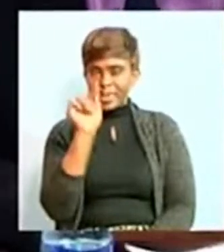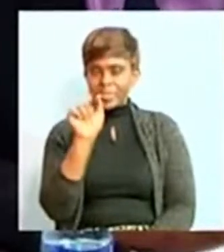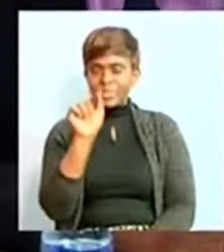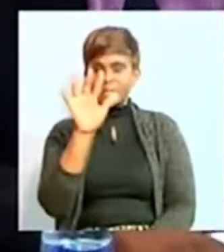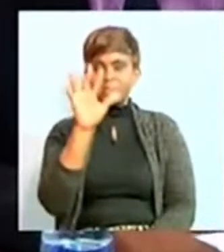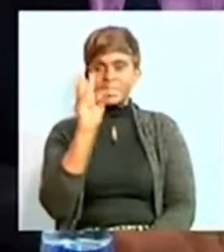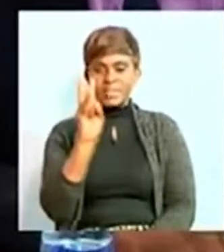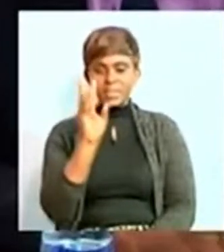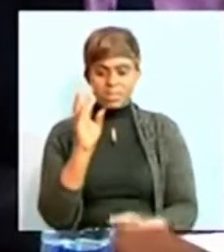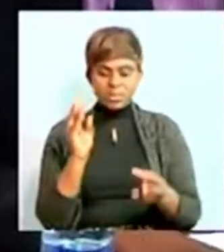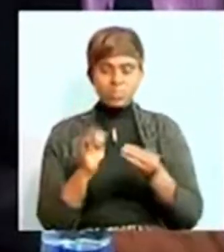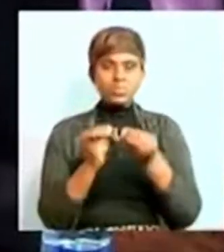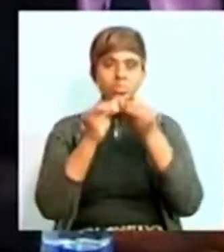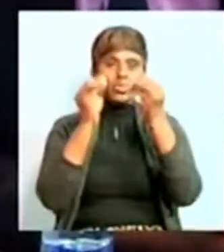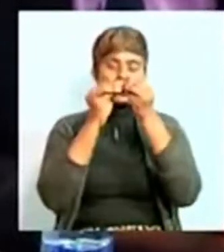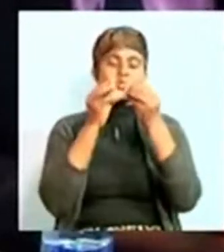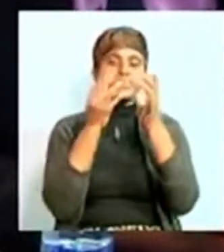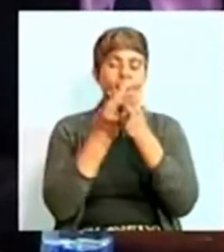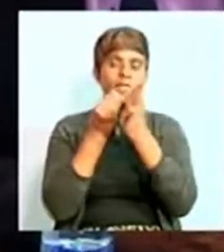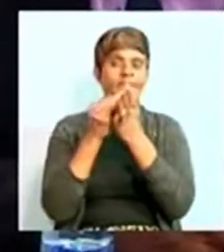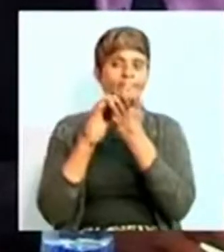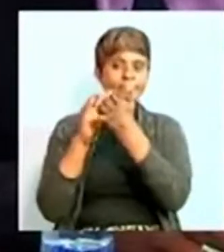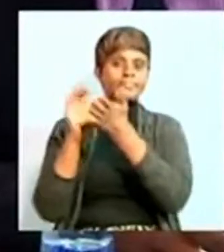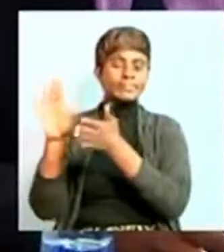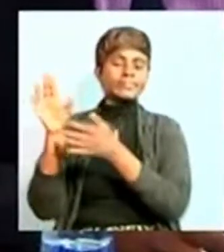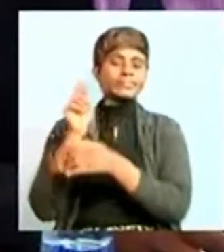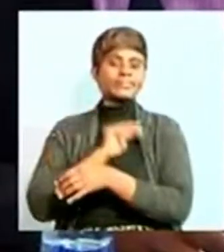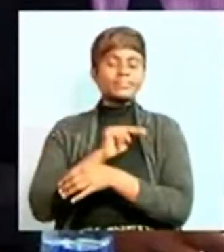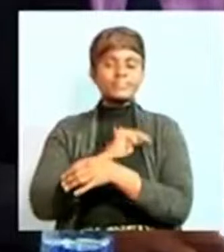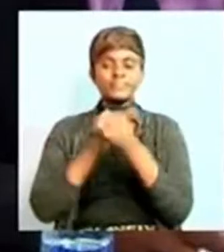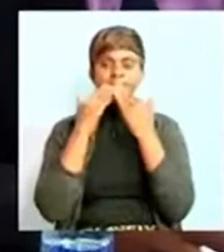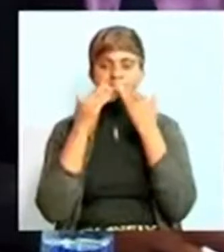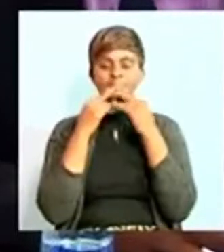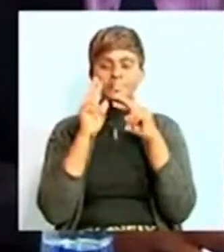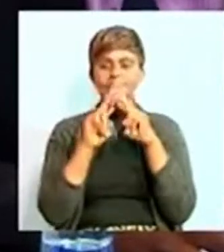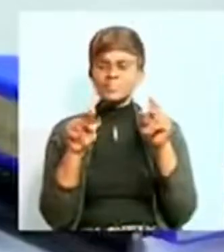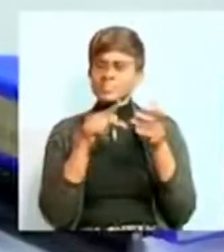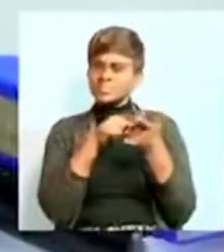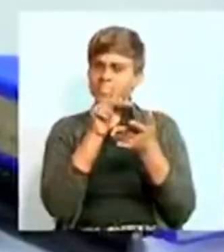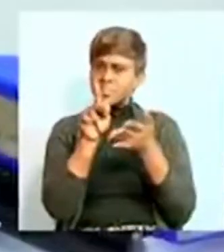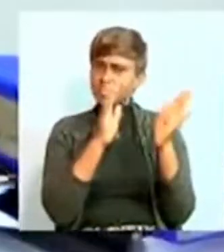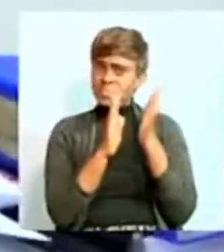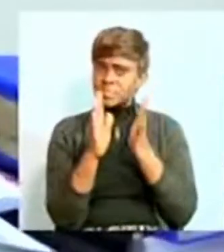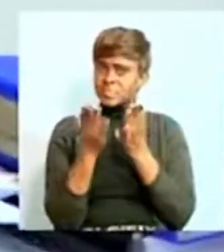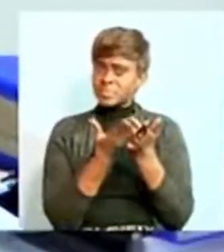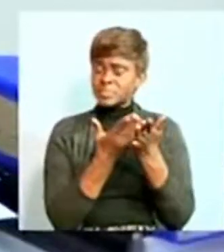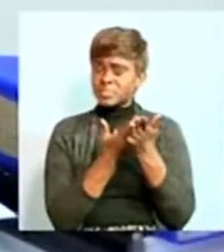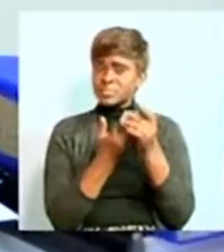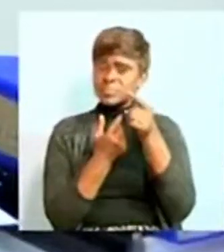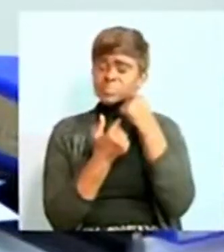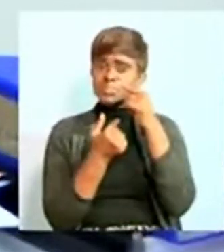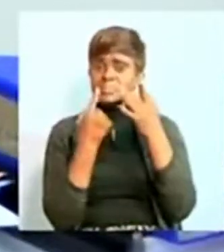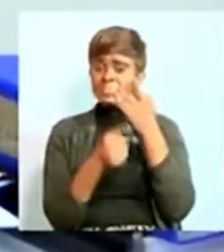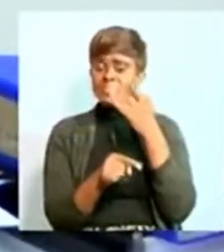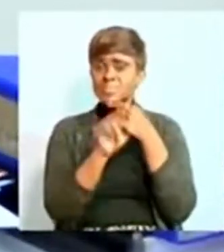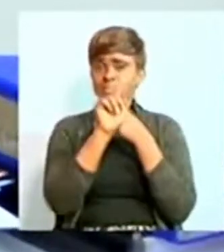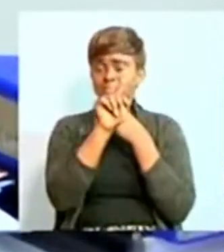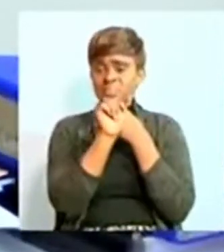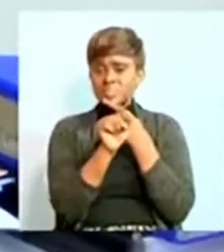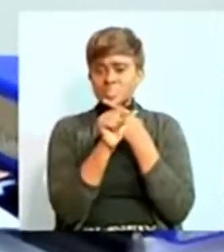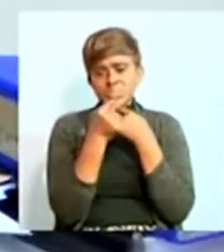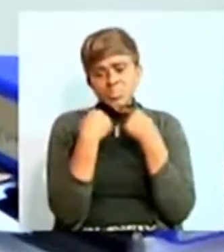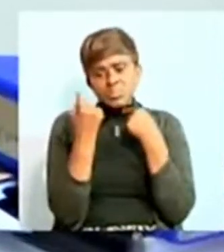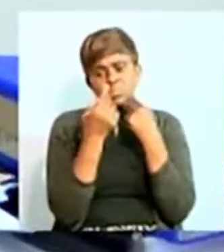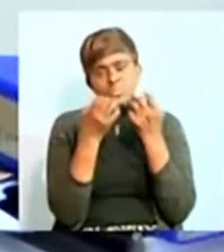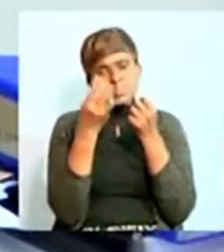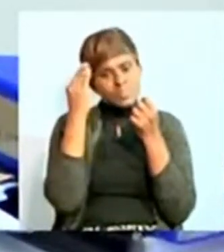2,726,229.56 as a total amount owed to NAPSA. Okay. Thank you. Then on the payment plan, you're saying 1 point. I just want us